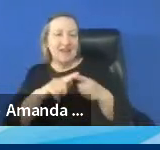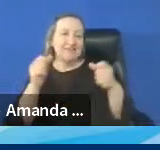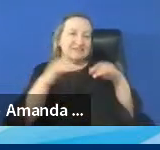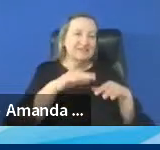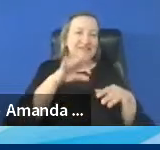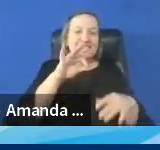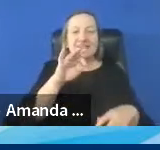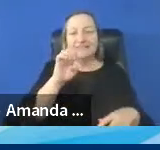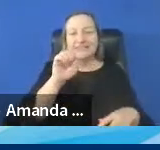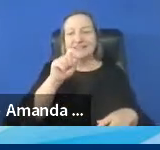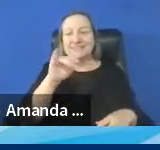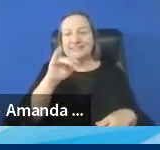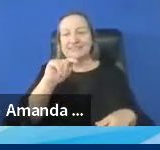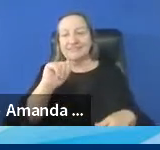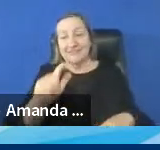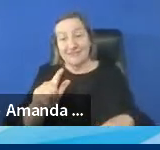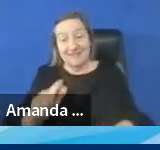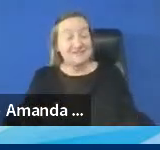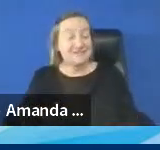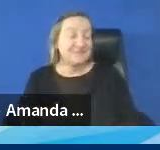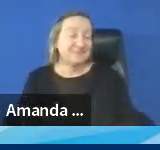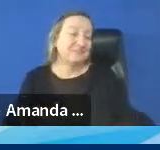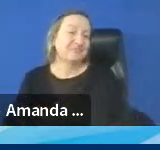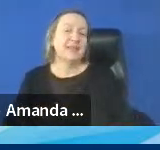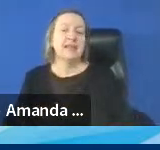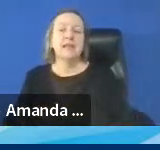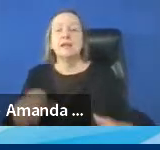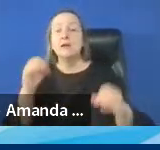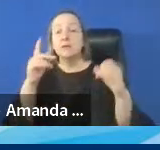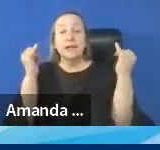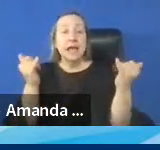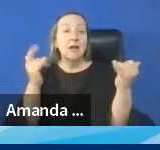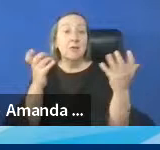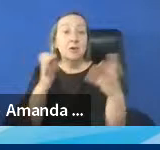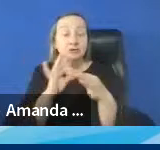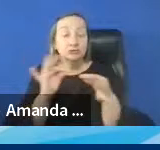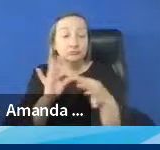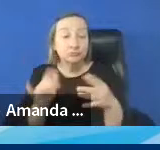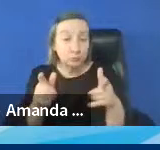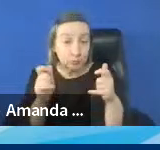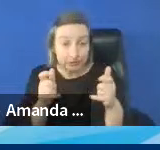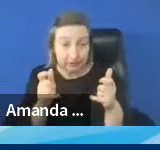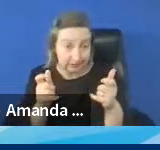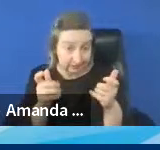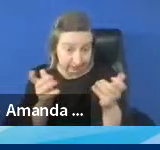So, all right. Let's talk real quick about